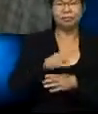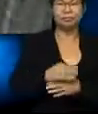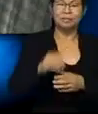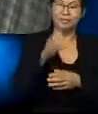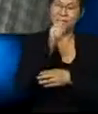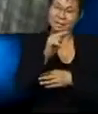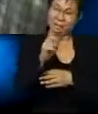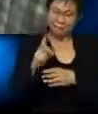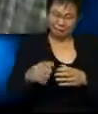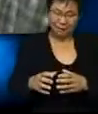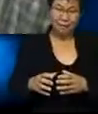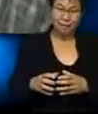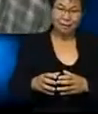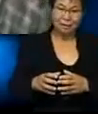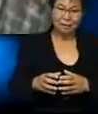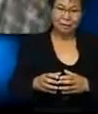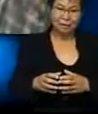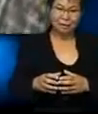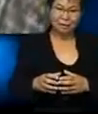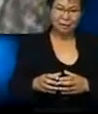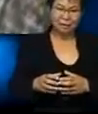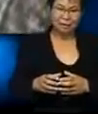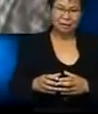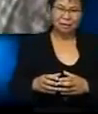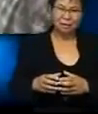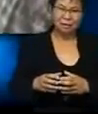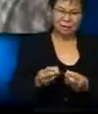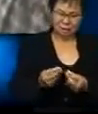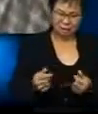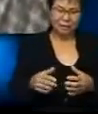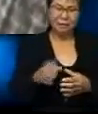Sand is yellowish white.